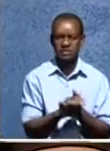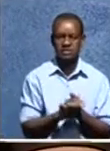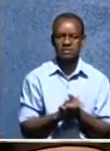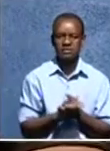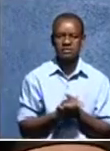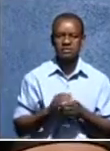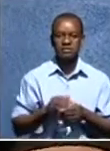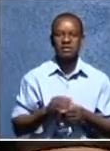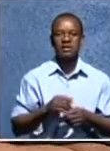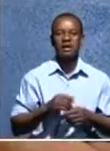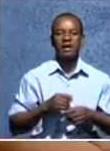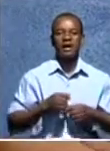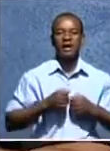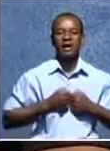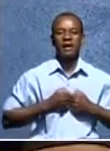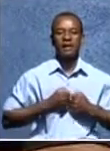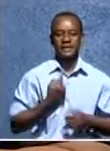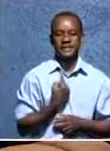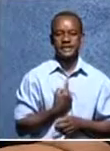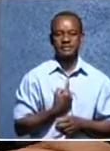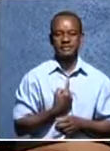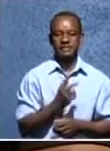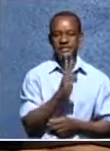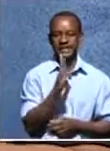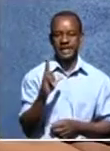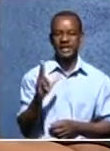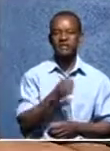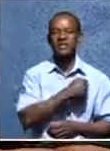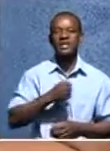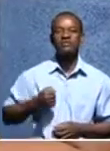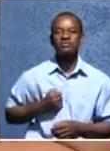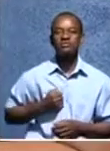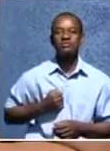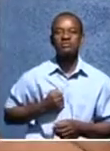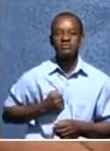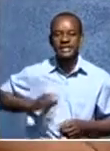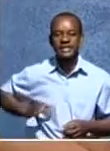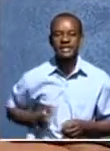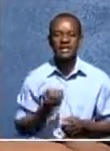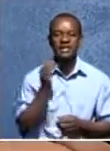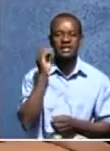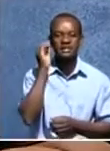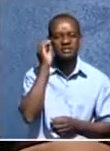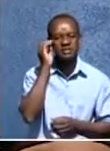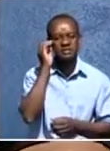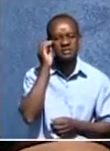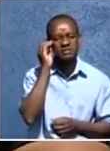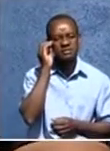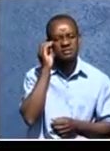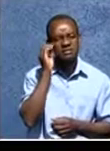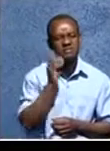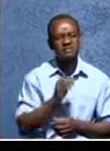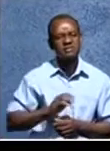What do they want? What is it that we can add to the service delivery just to make it a very an experience that they will not forget?